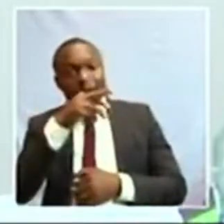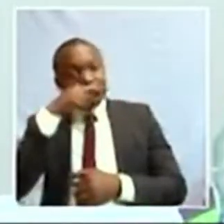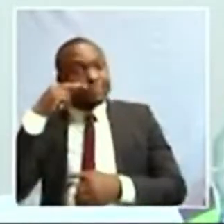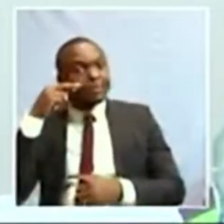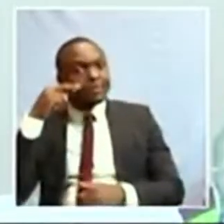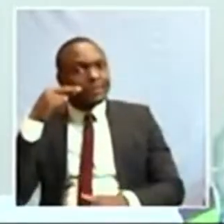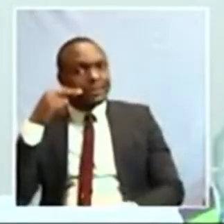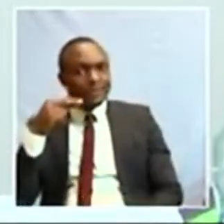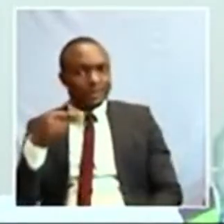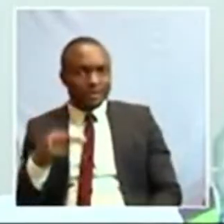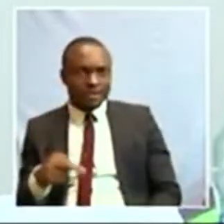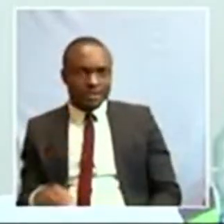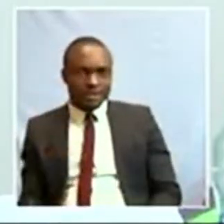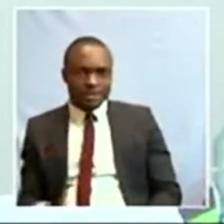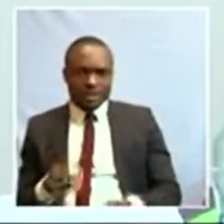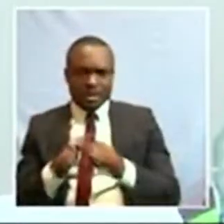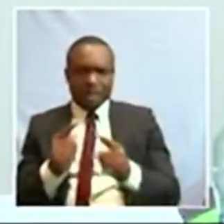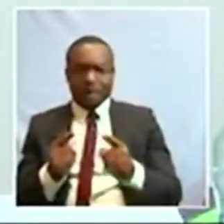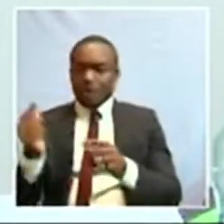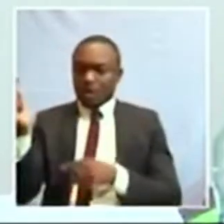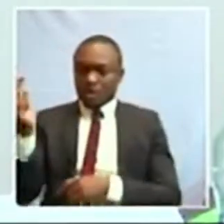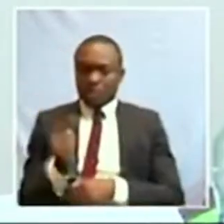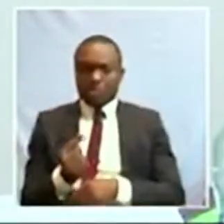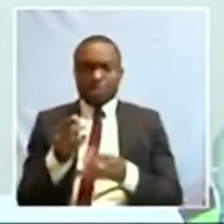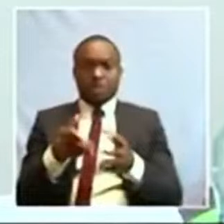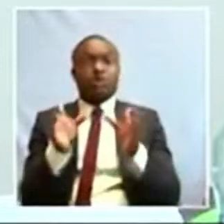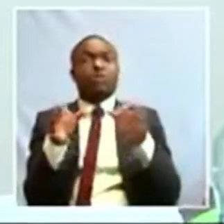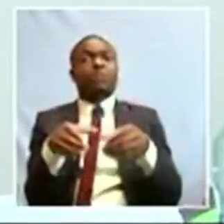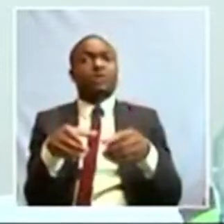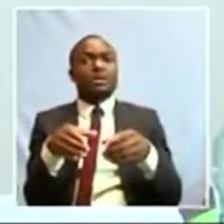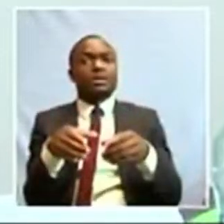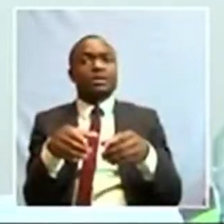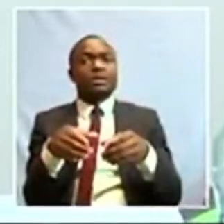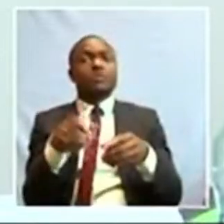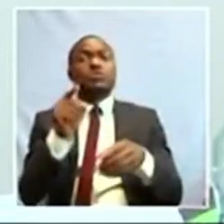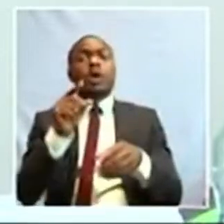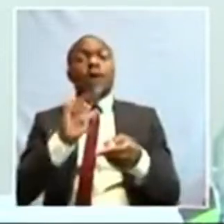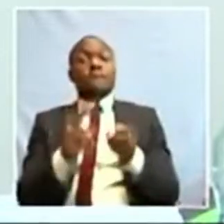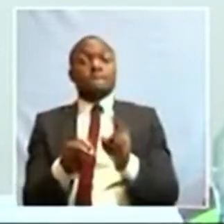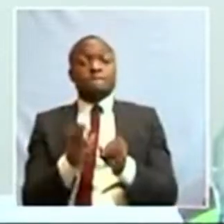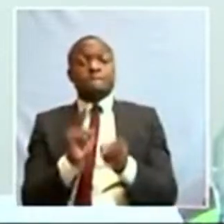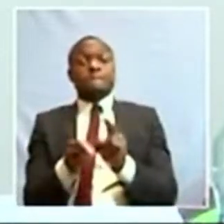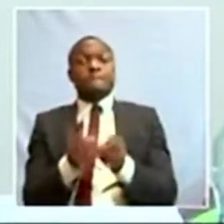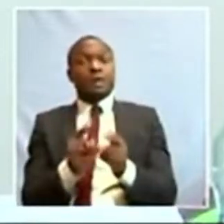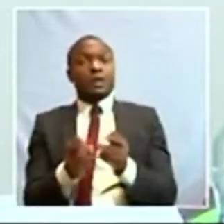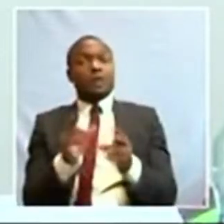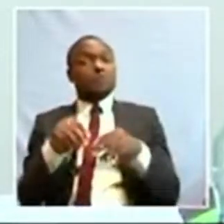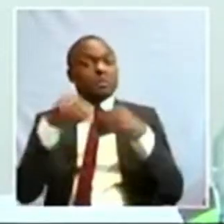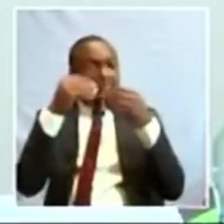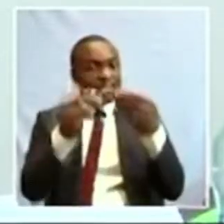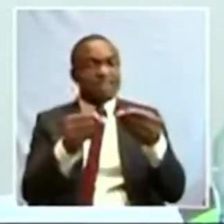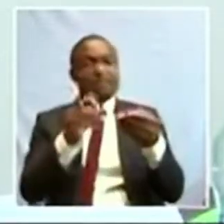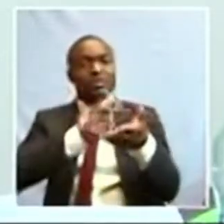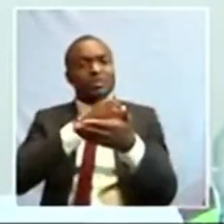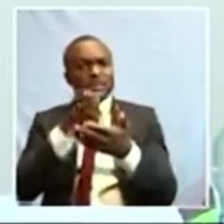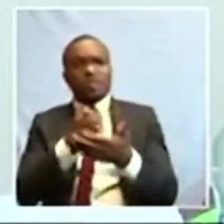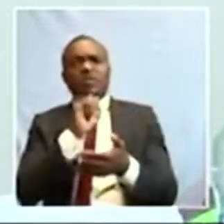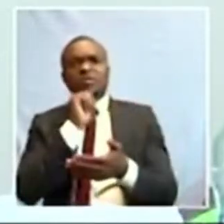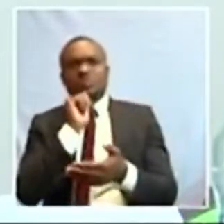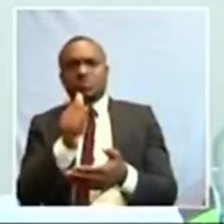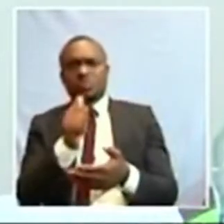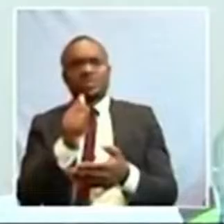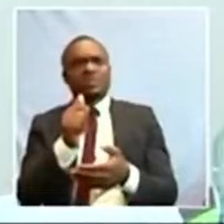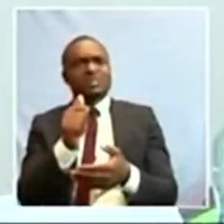stolen. But when coming to the committee, you are in a hurry to produce evidence which does not